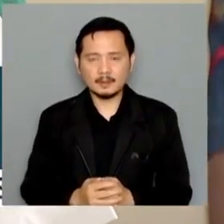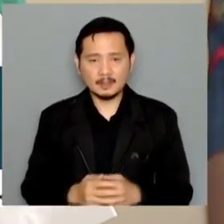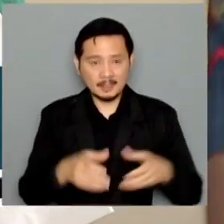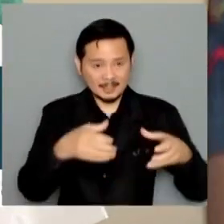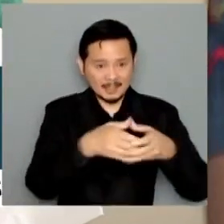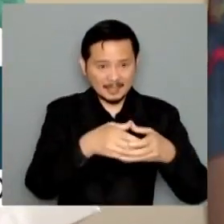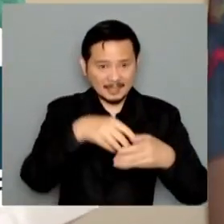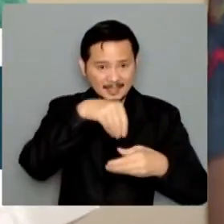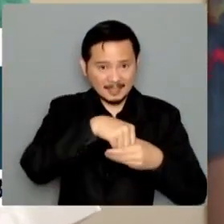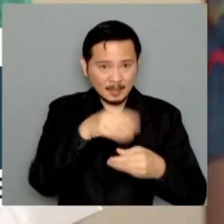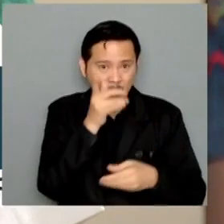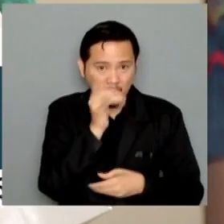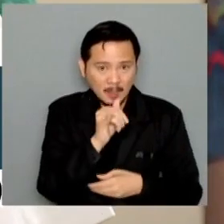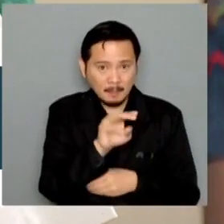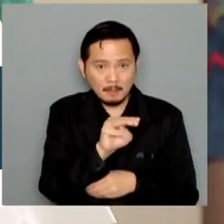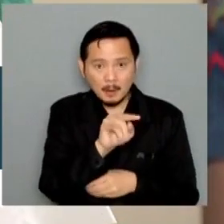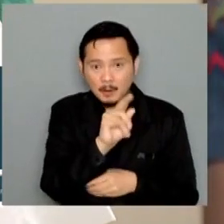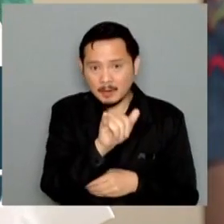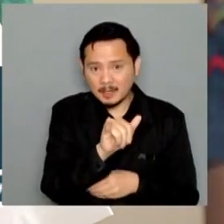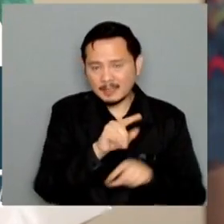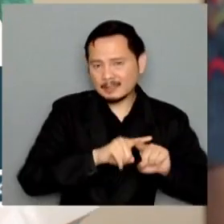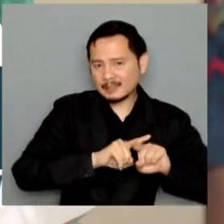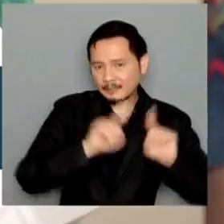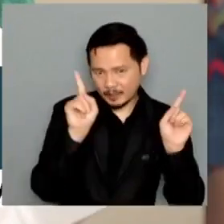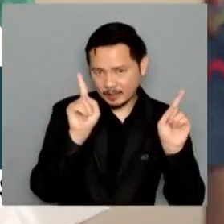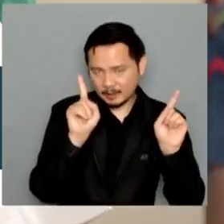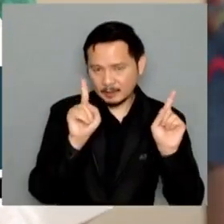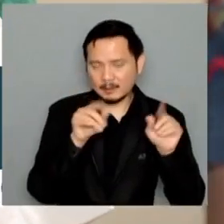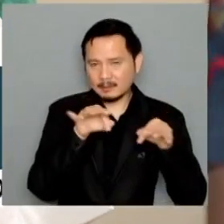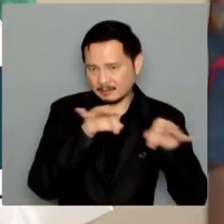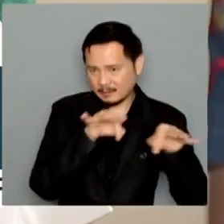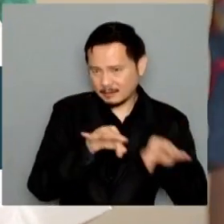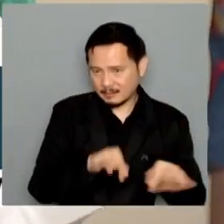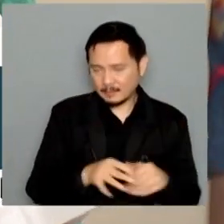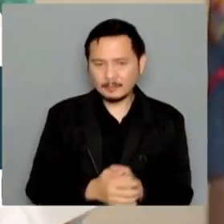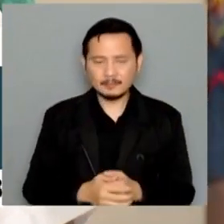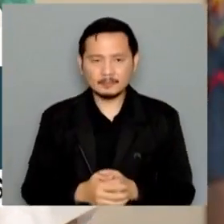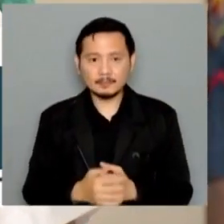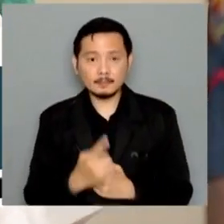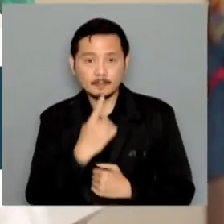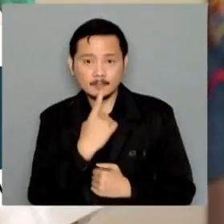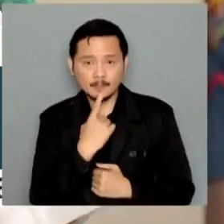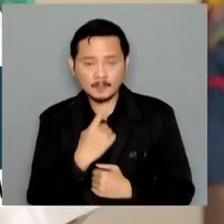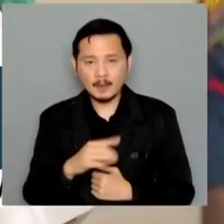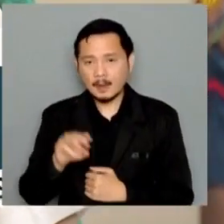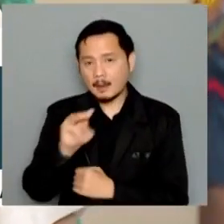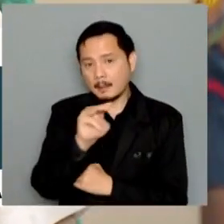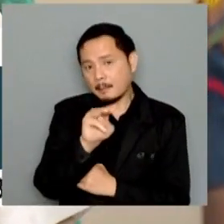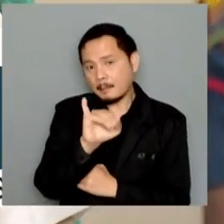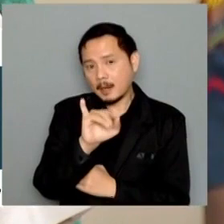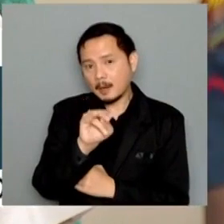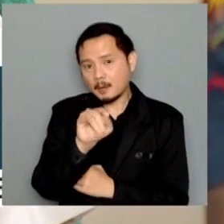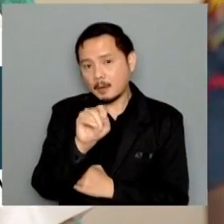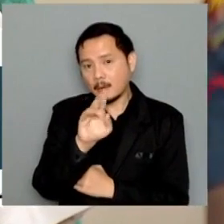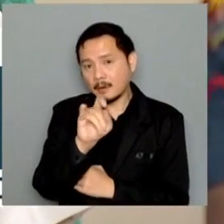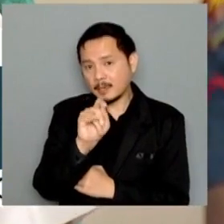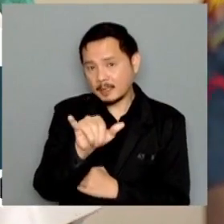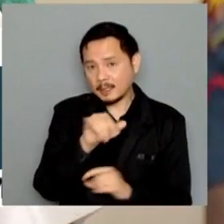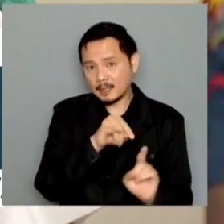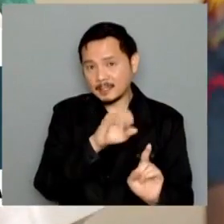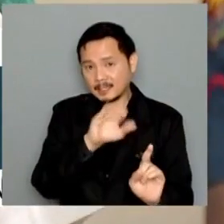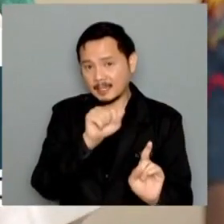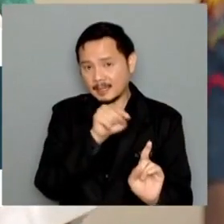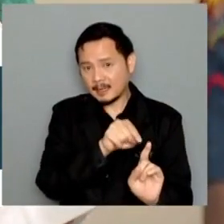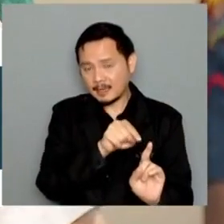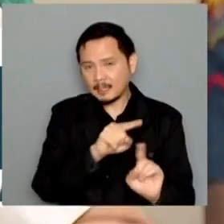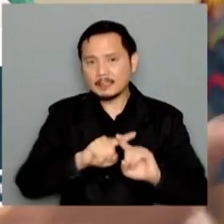minority. Yan din ang explanation ko kay Risa. Sabi ko, yung minority ng CA is